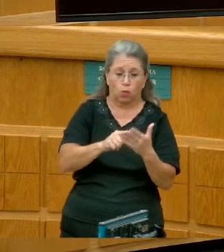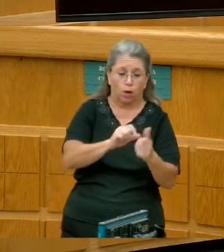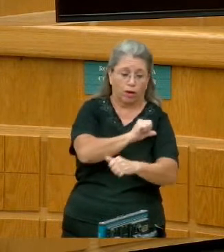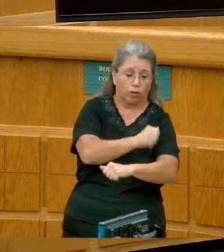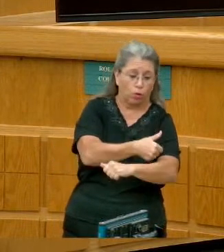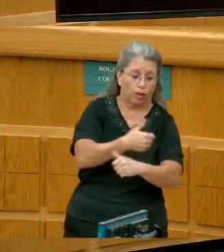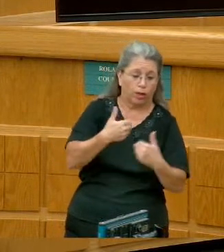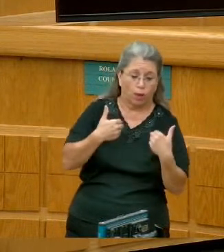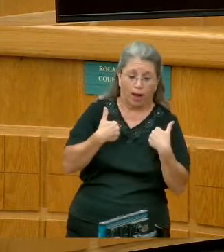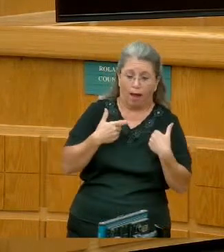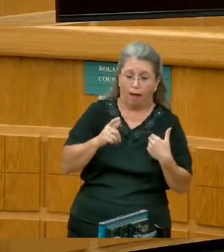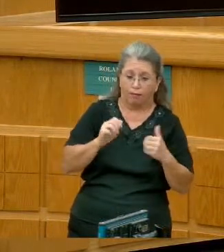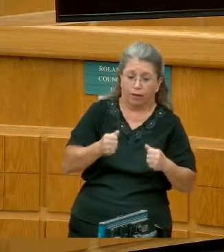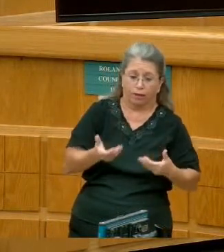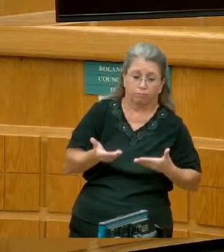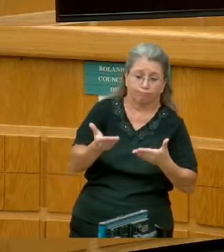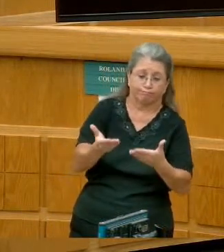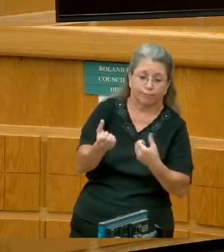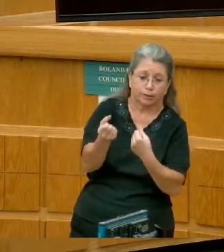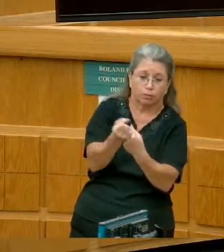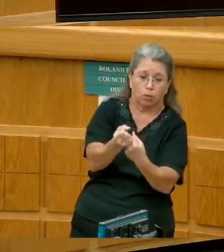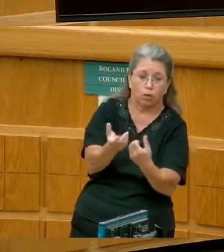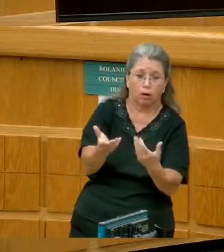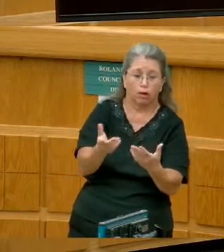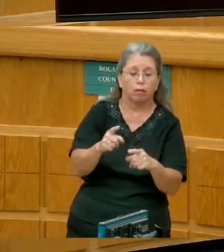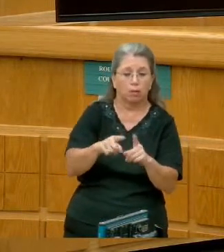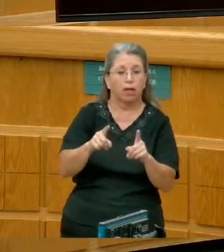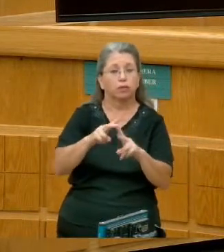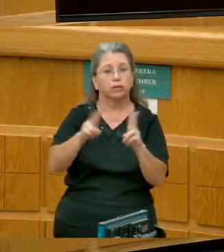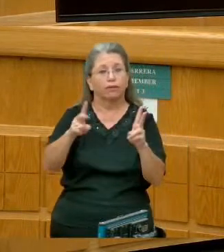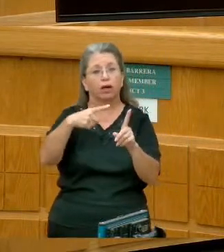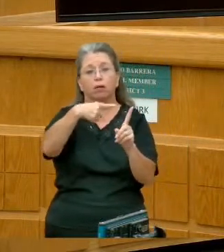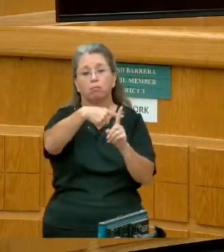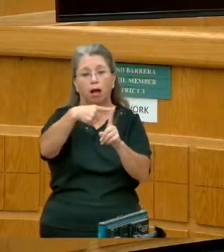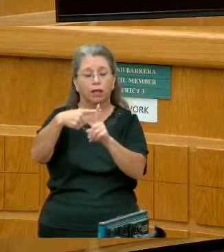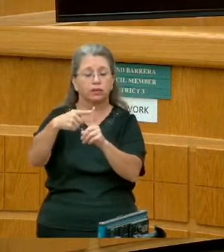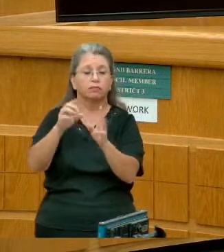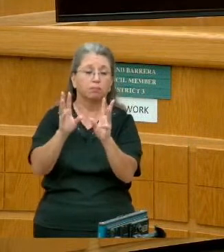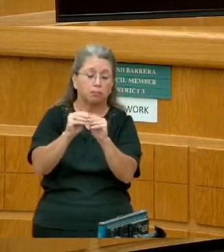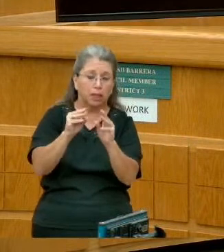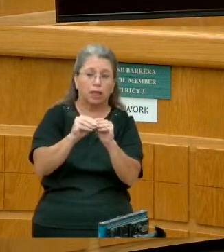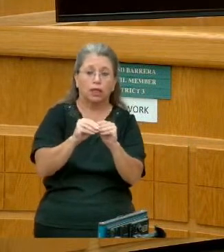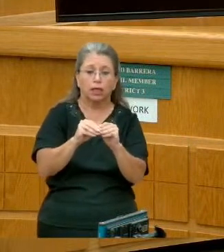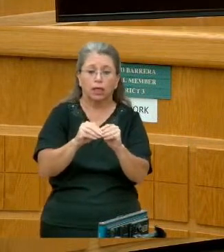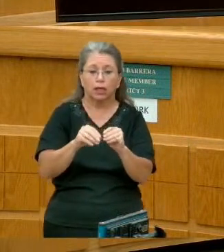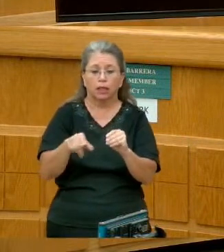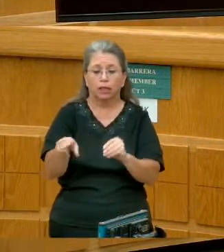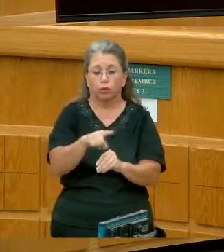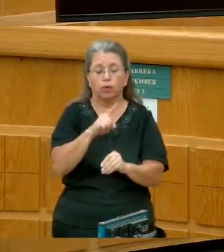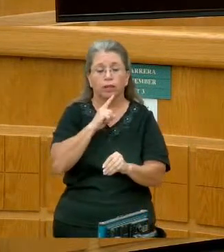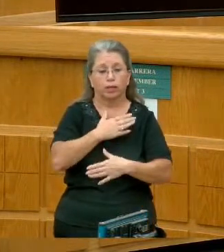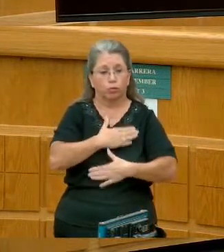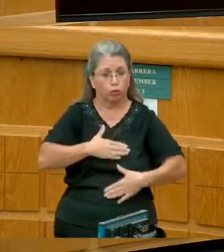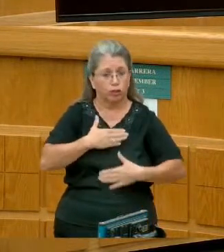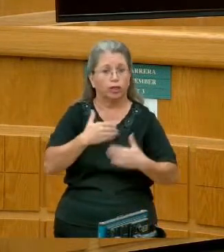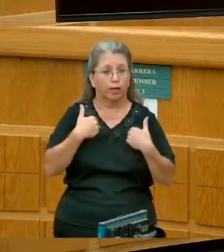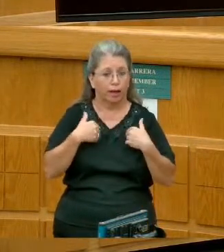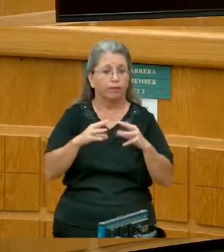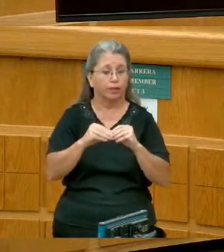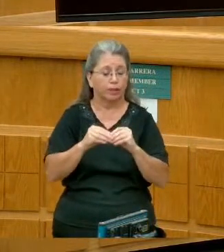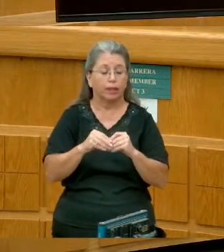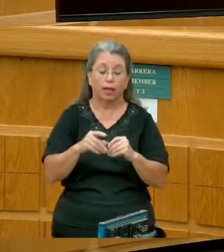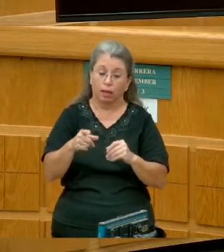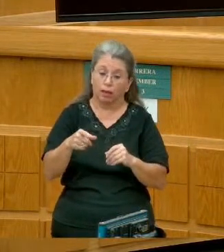And so, but they were very positive in their meeting and their appreciation of having that meeting. They've